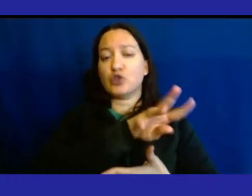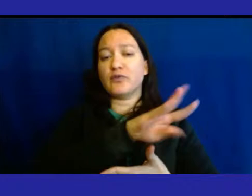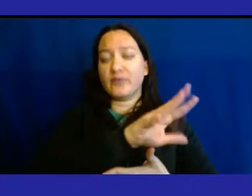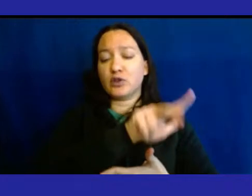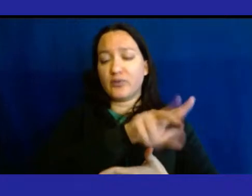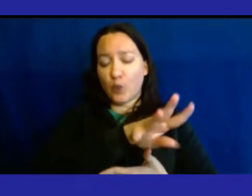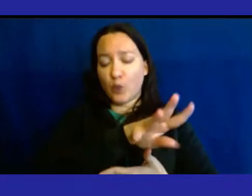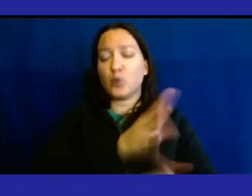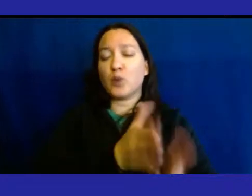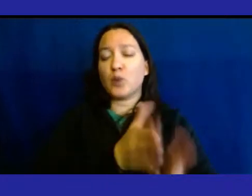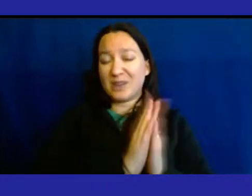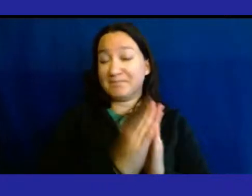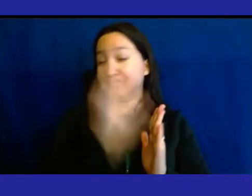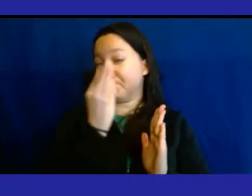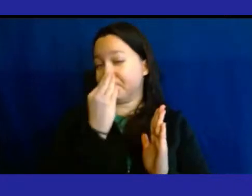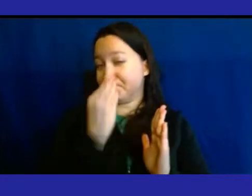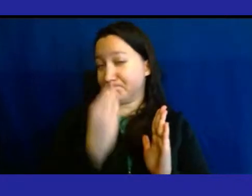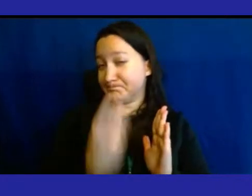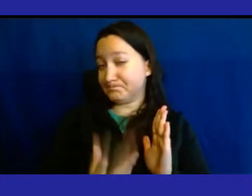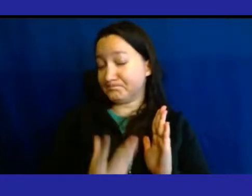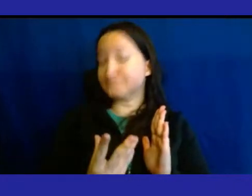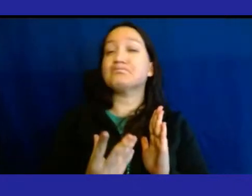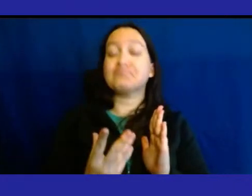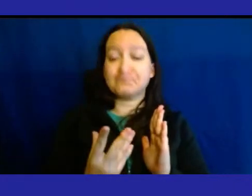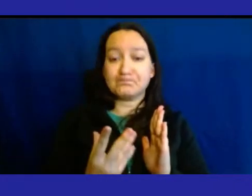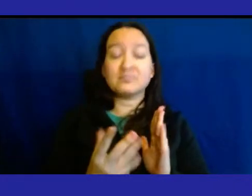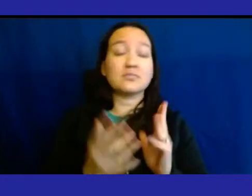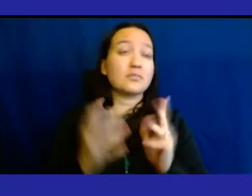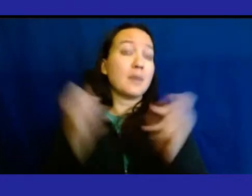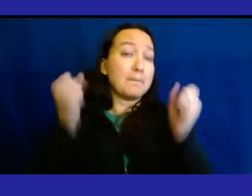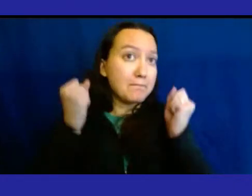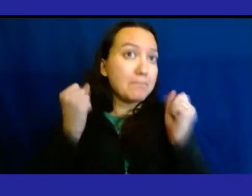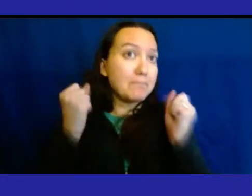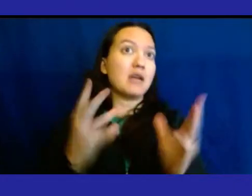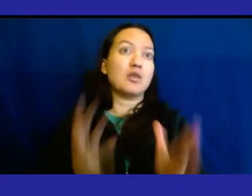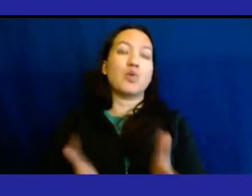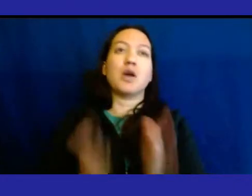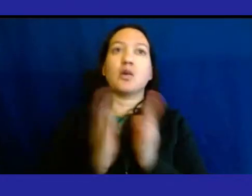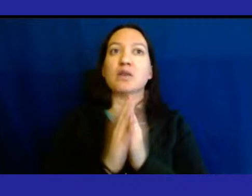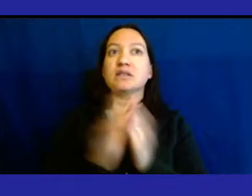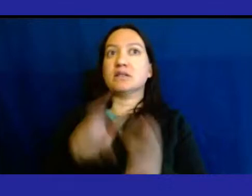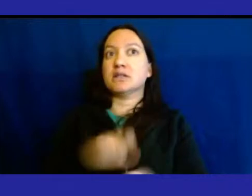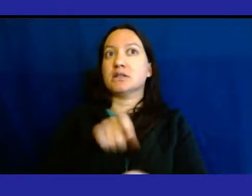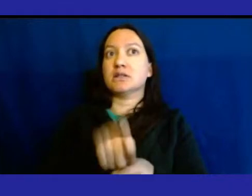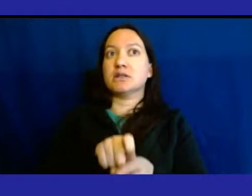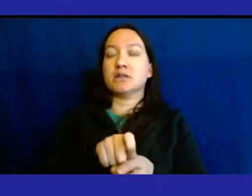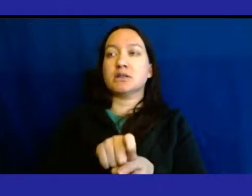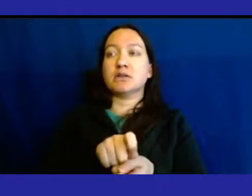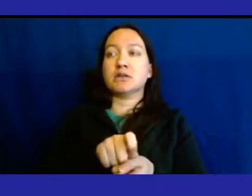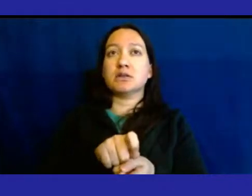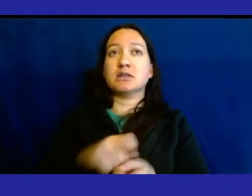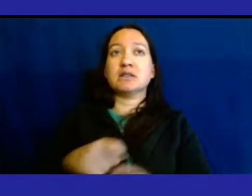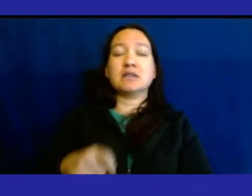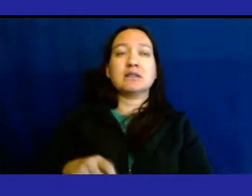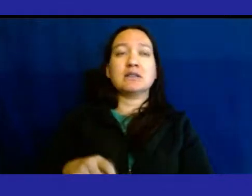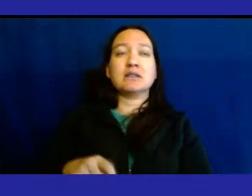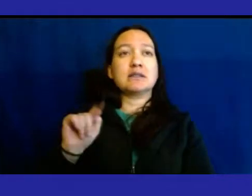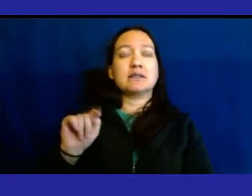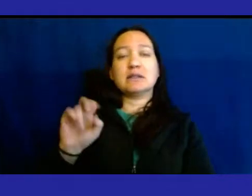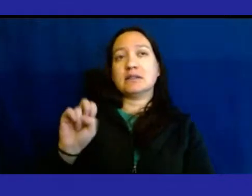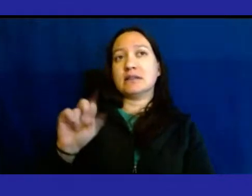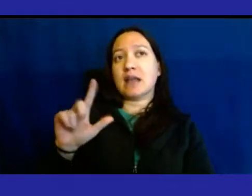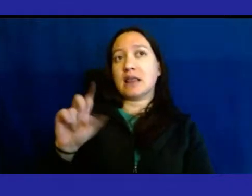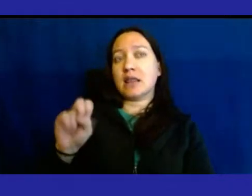I will tell you that there is a large number of requests for telecommuting, so the ability to